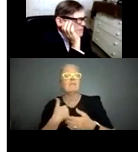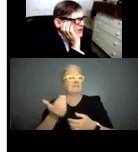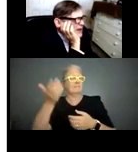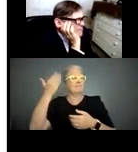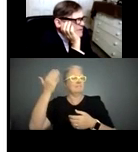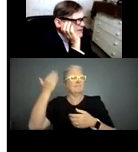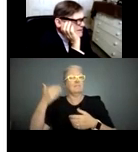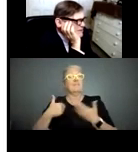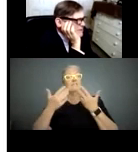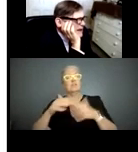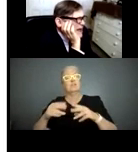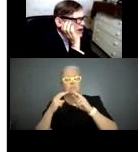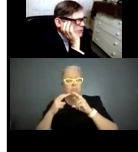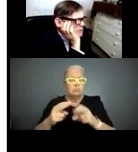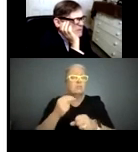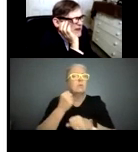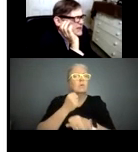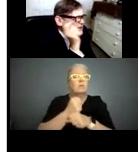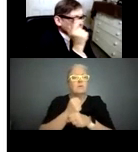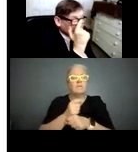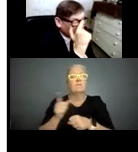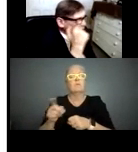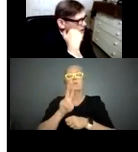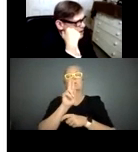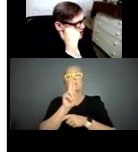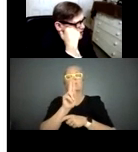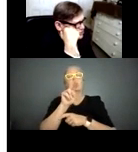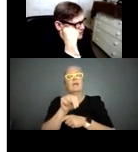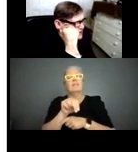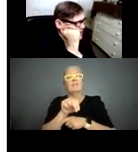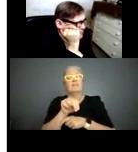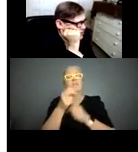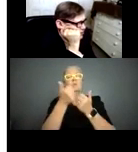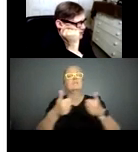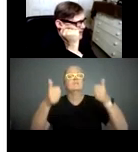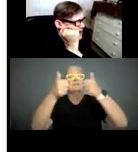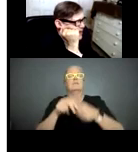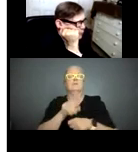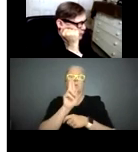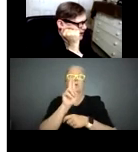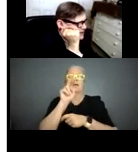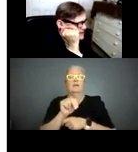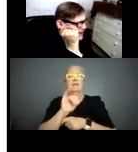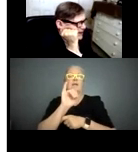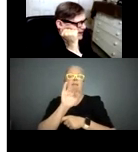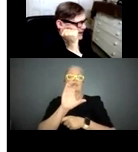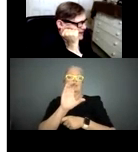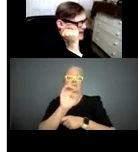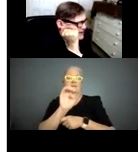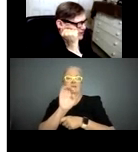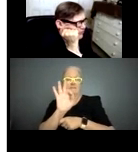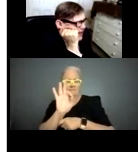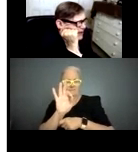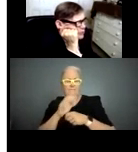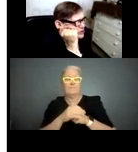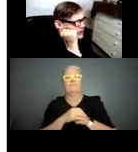our website, but it was about how do we prepare teachers for inclusion of disabled children. And what we decided in the